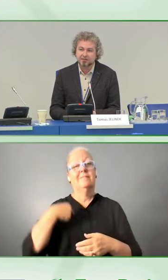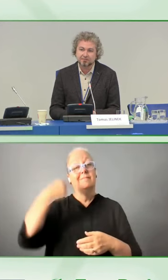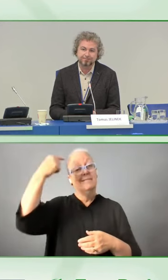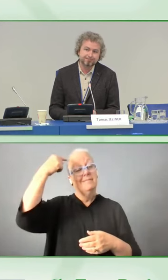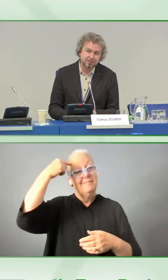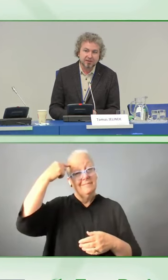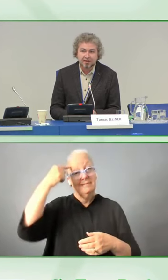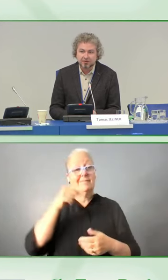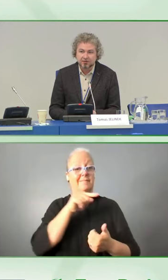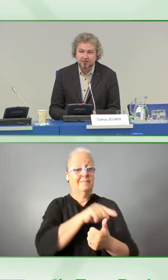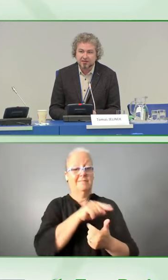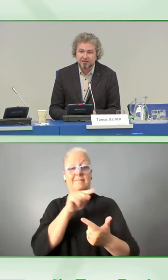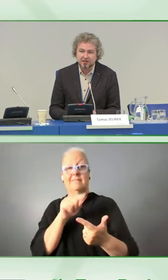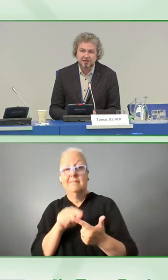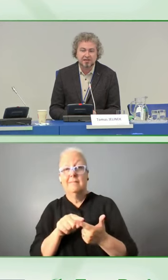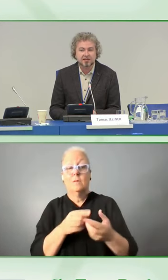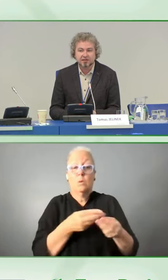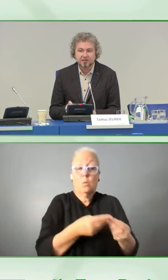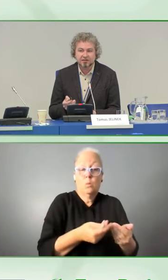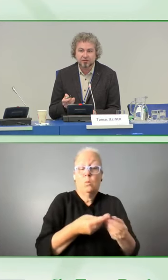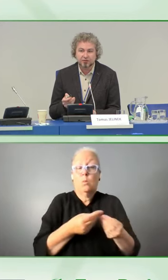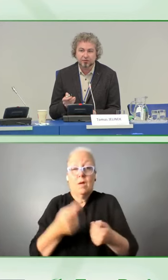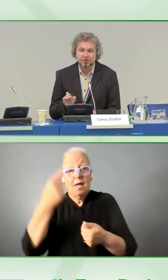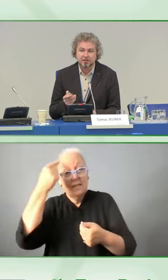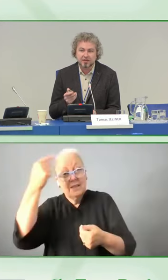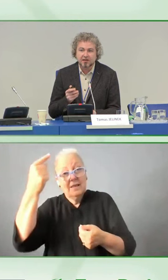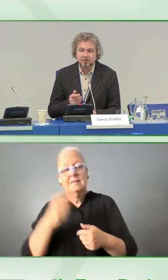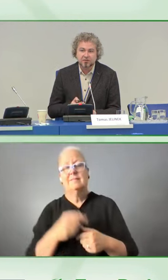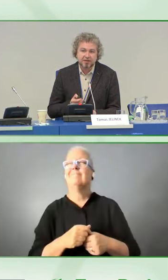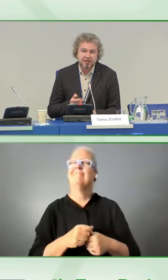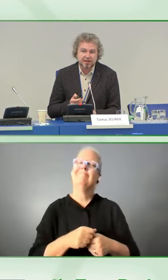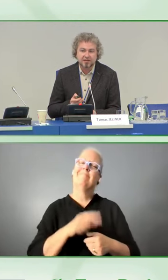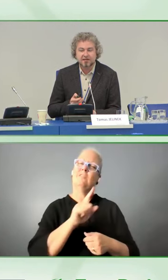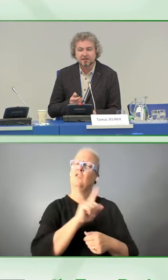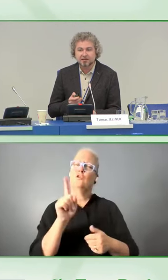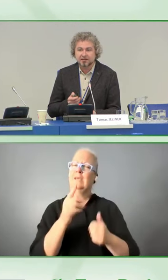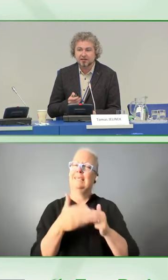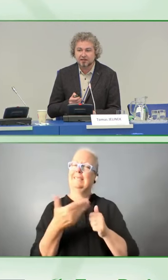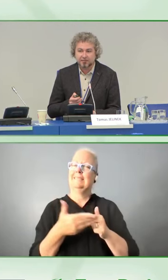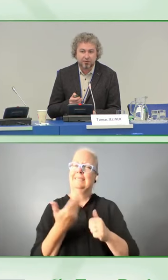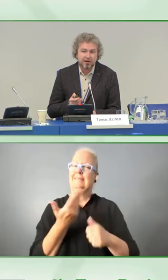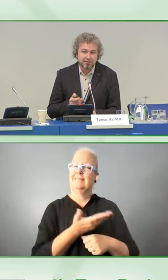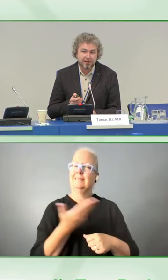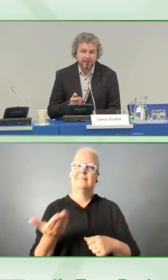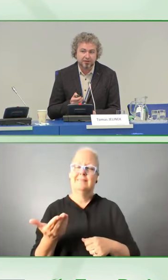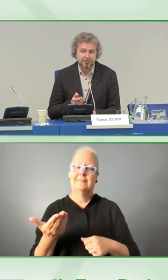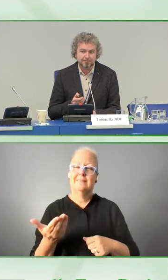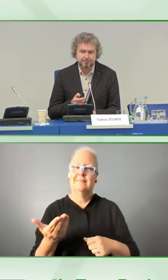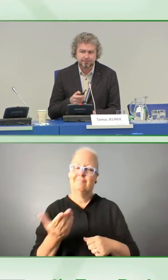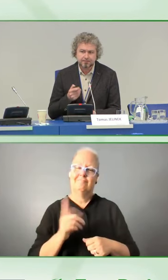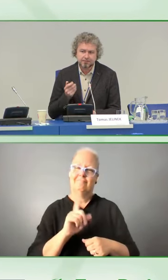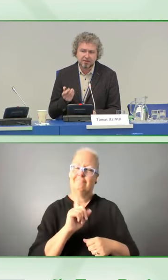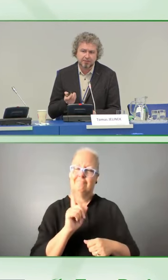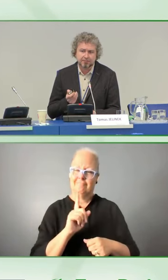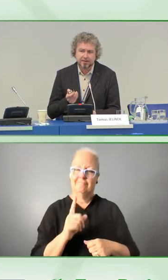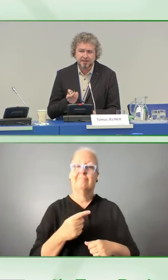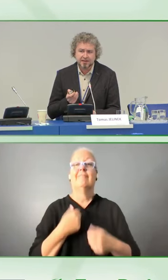are not that easy to use. So we created a mobile application.